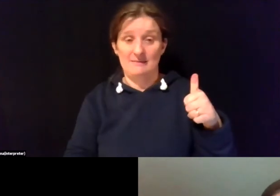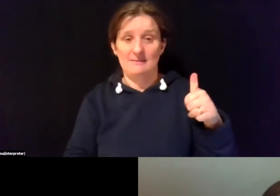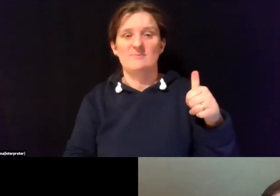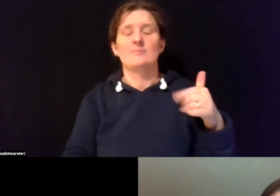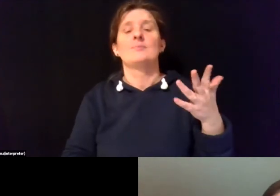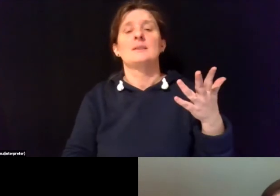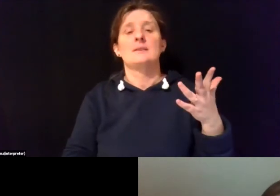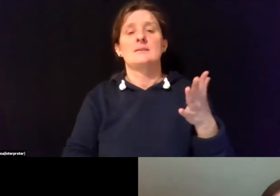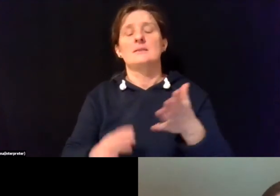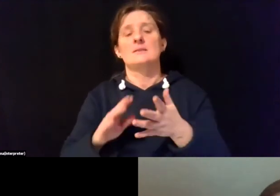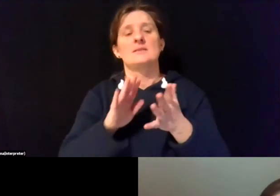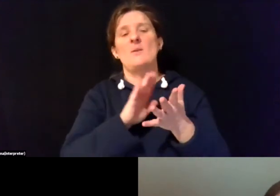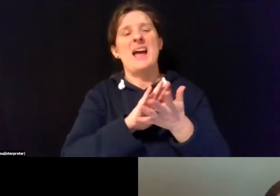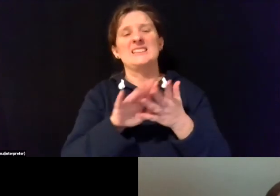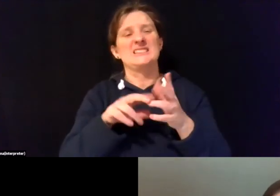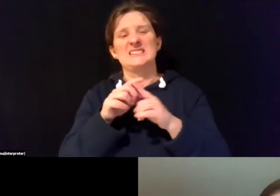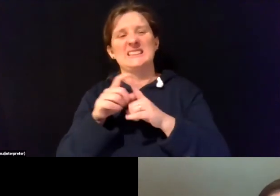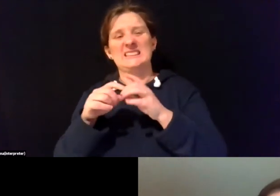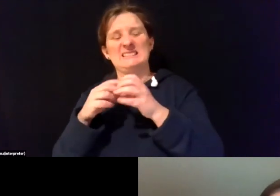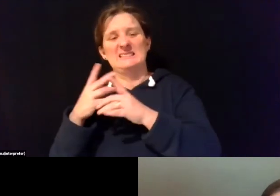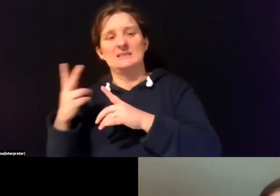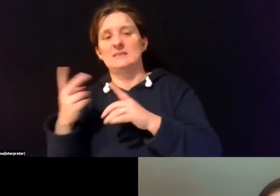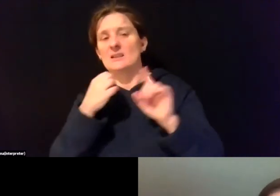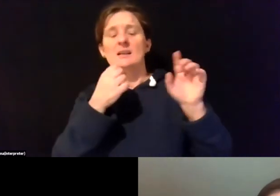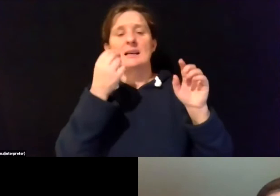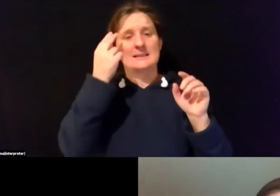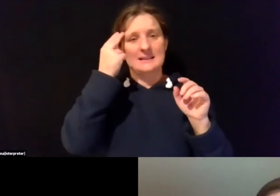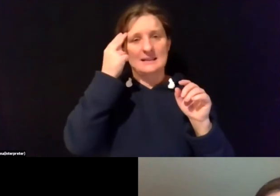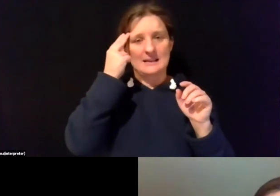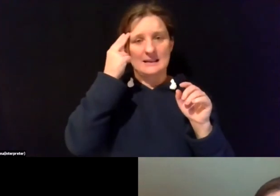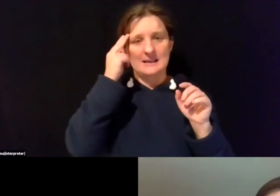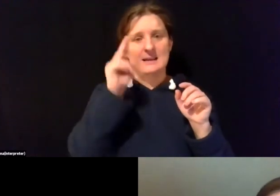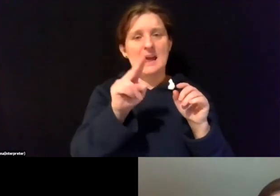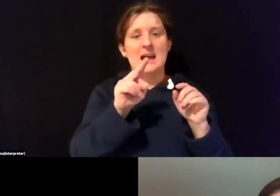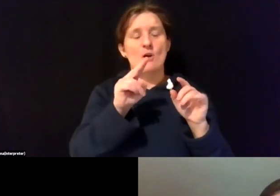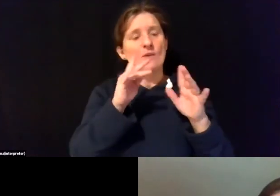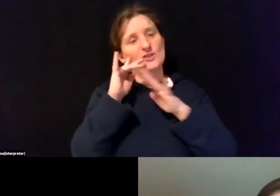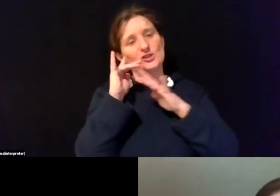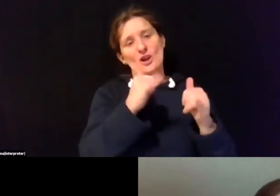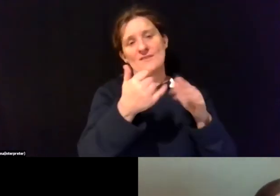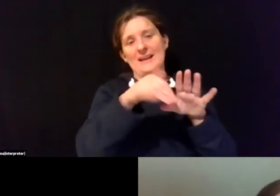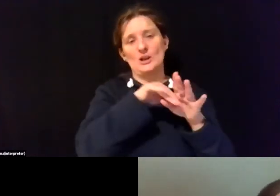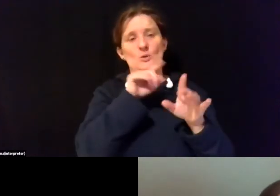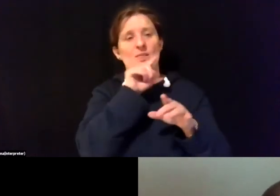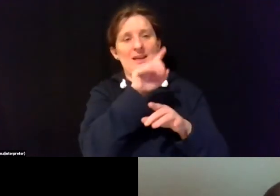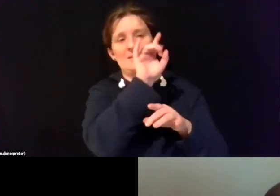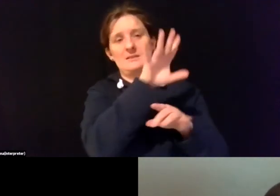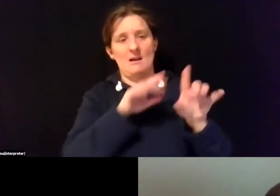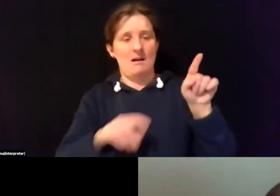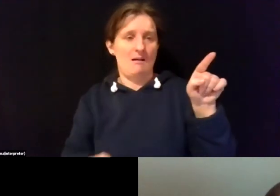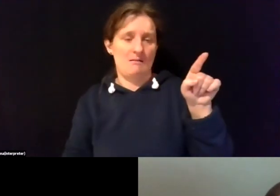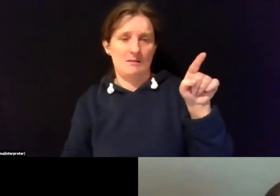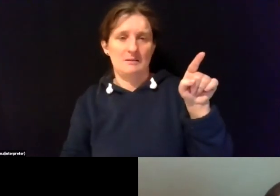numbers, HD 864, whatever it was, that's the name of a survey in which that star was included. Now, people have started to